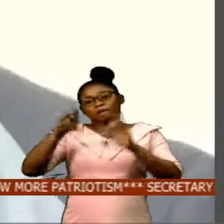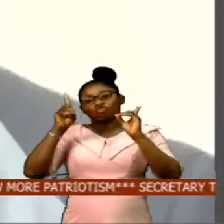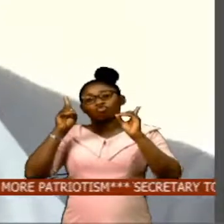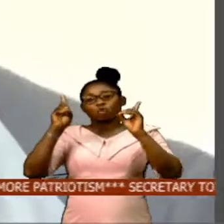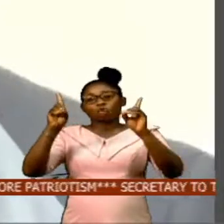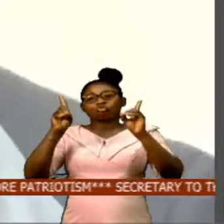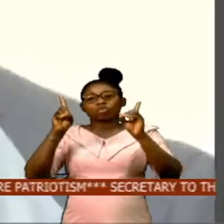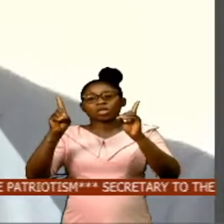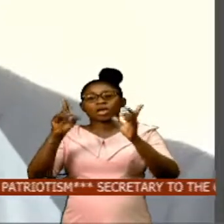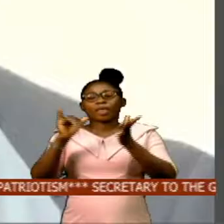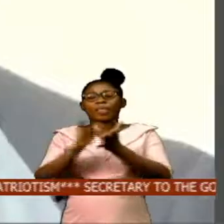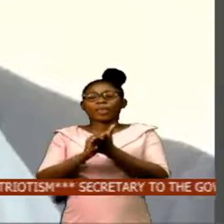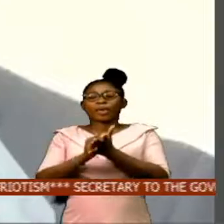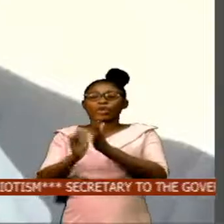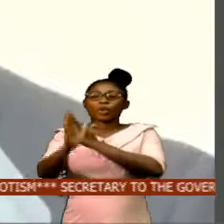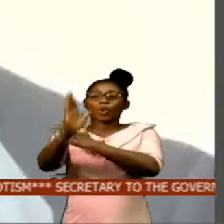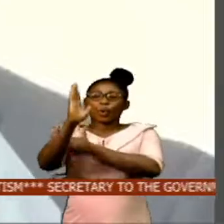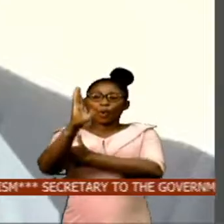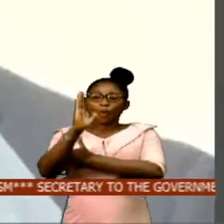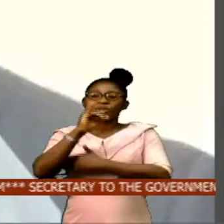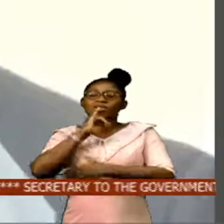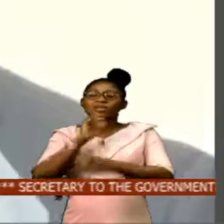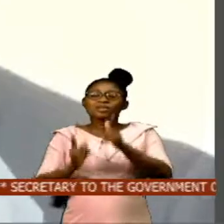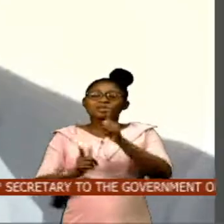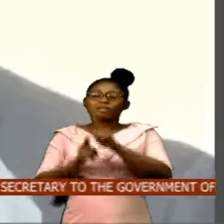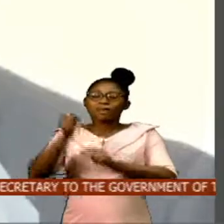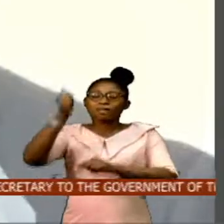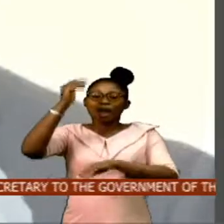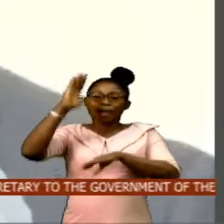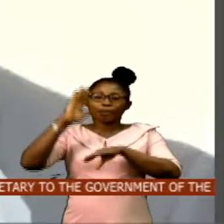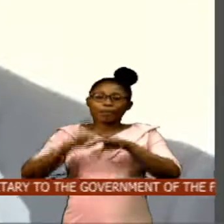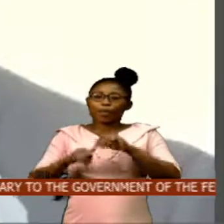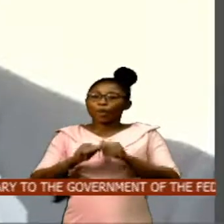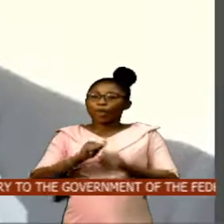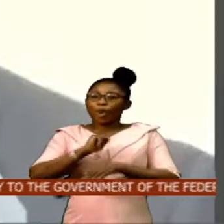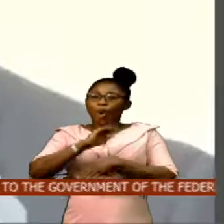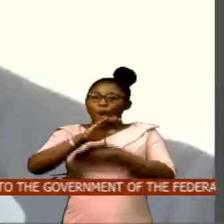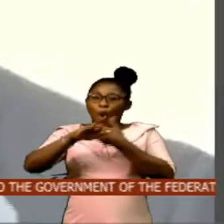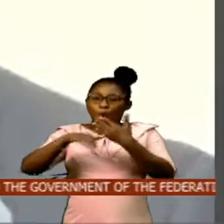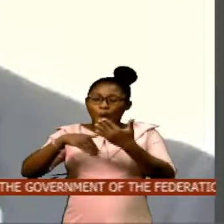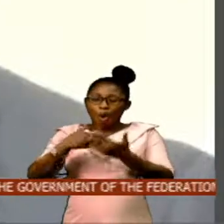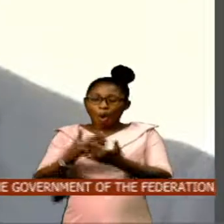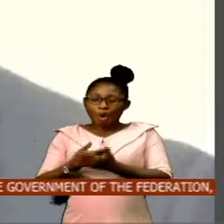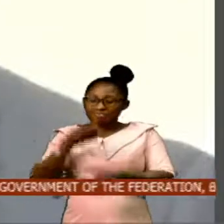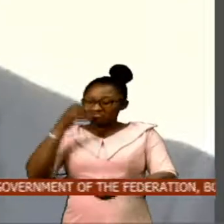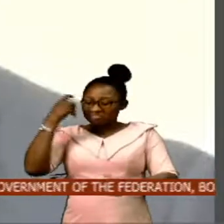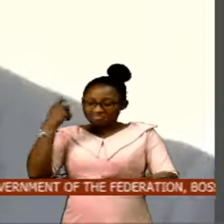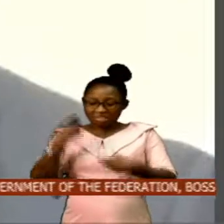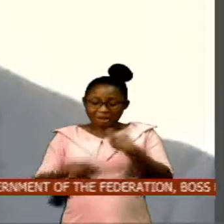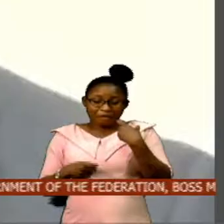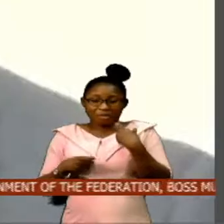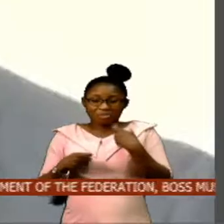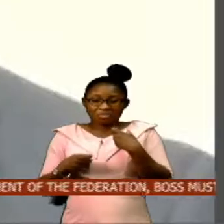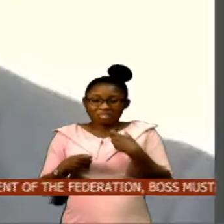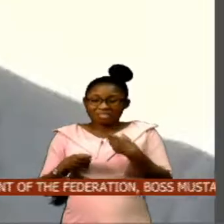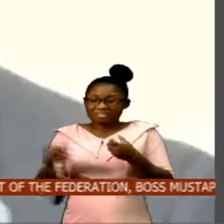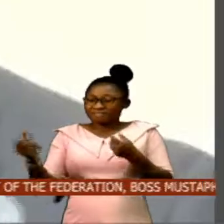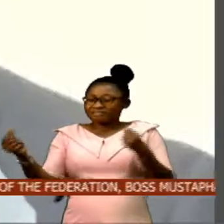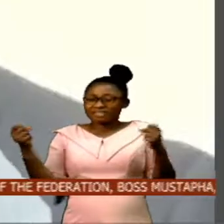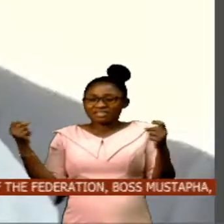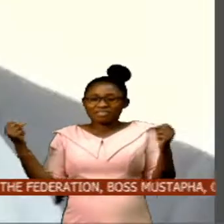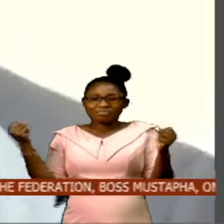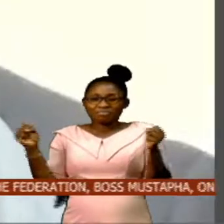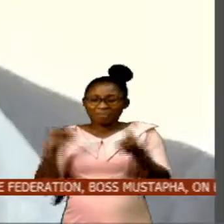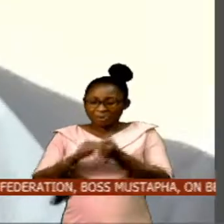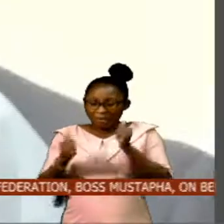doctrine that God is greater than all the difficulties, the disaster,